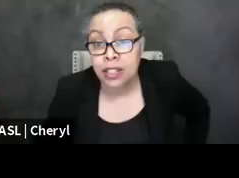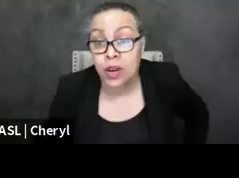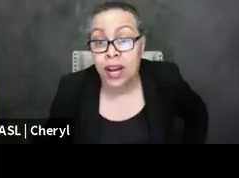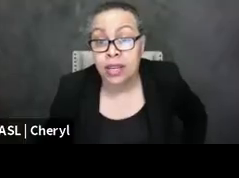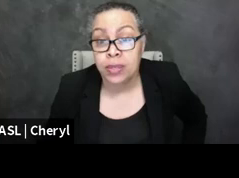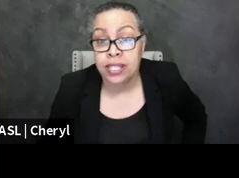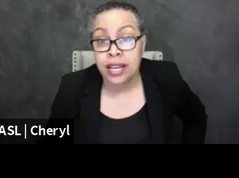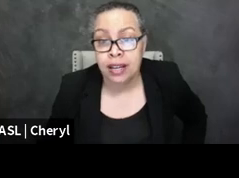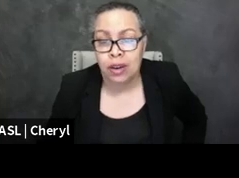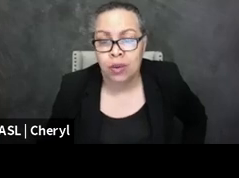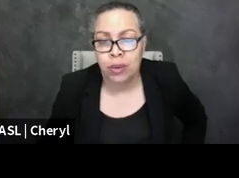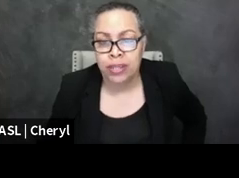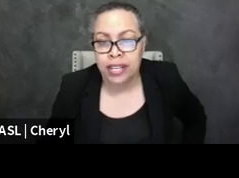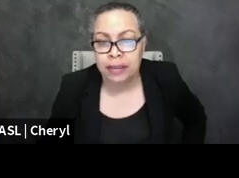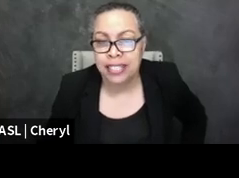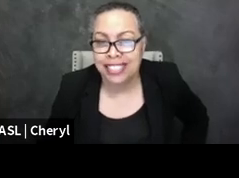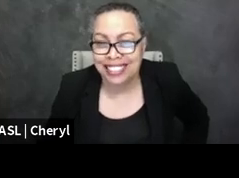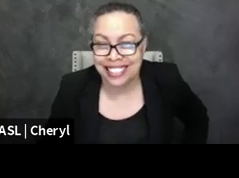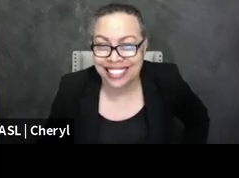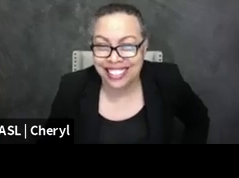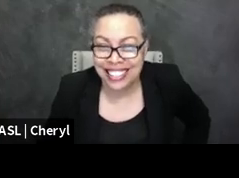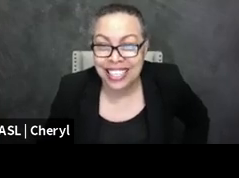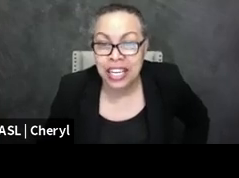Right. So as I was saying, where was I?